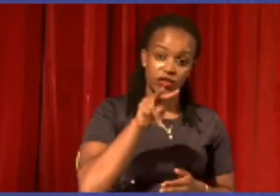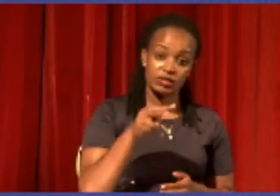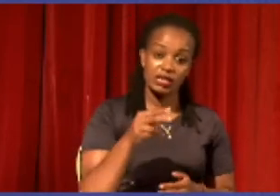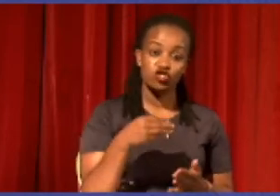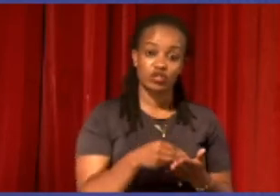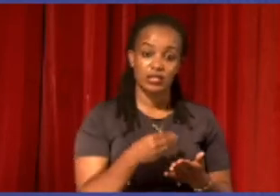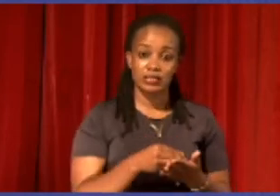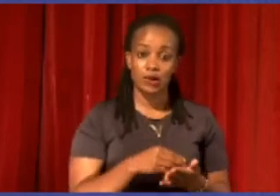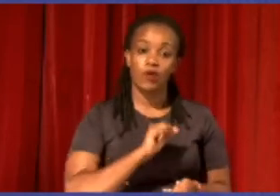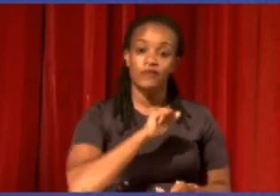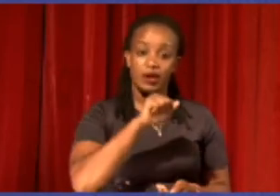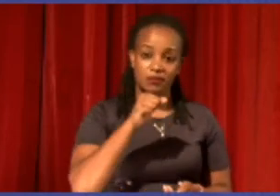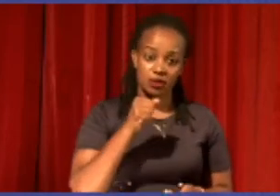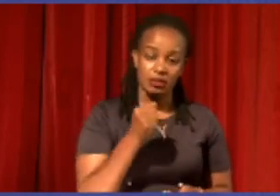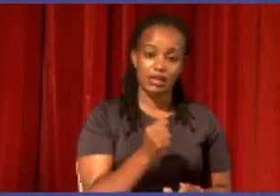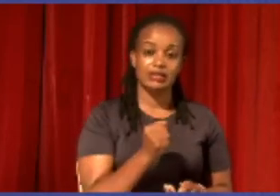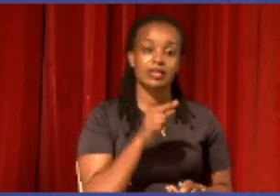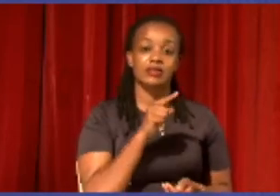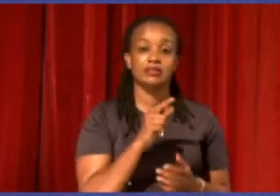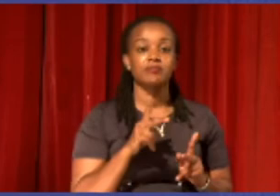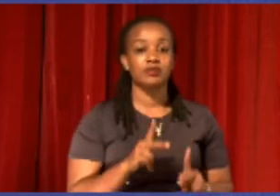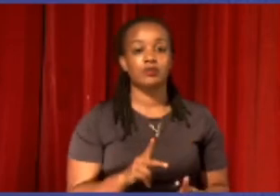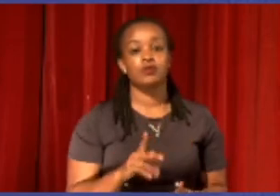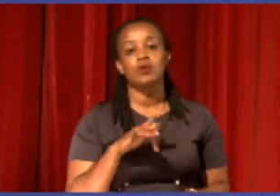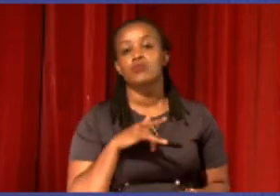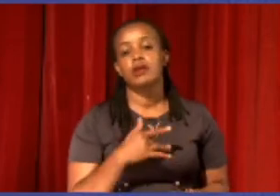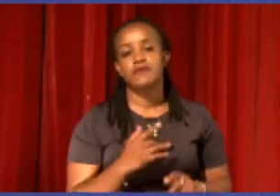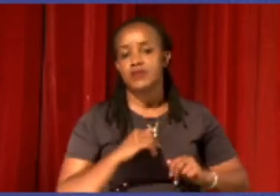Look at it that you've given this person 2 gigs. Mm.